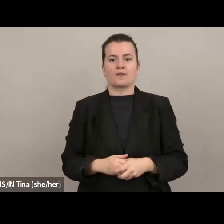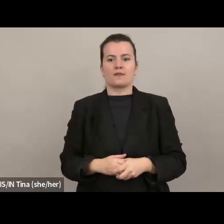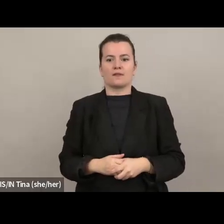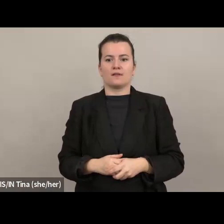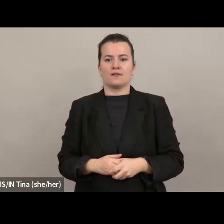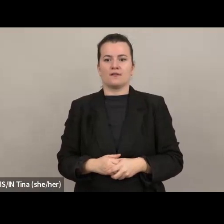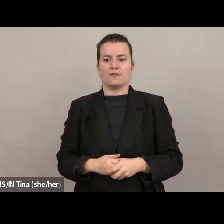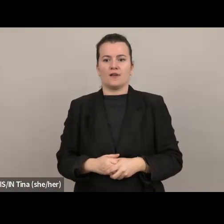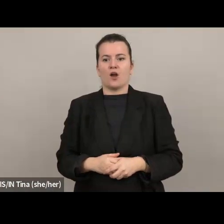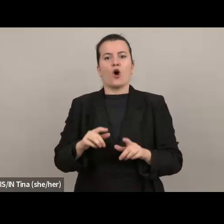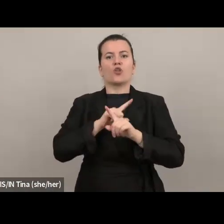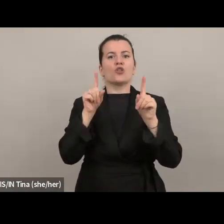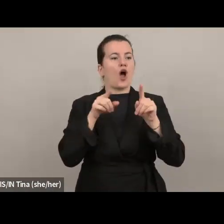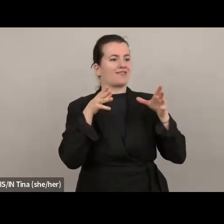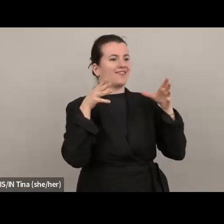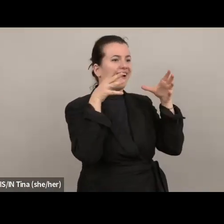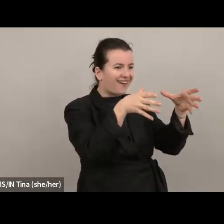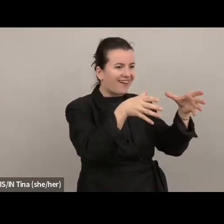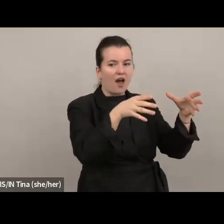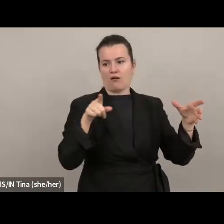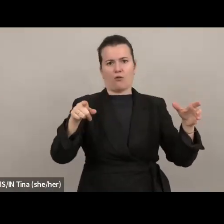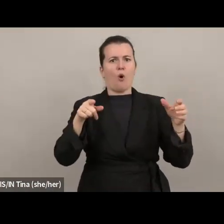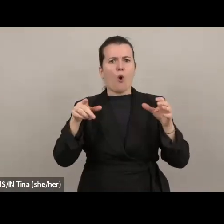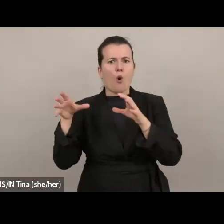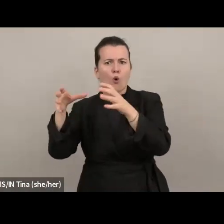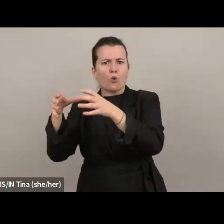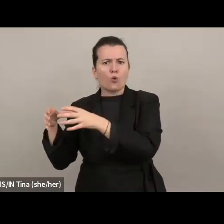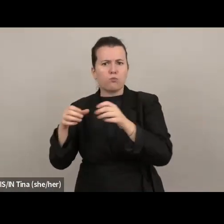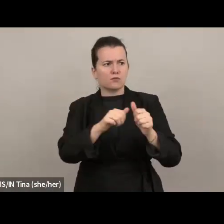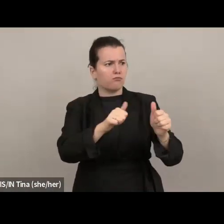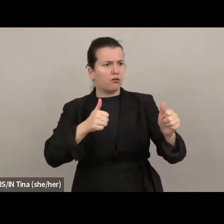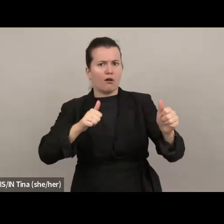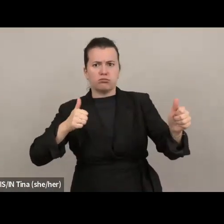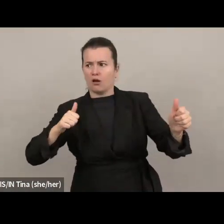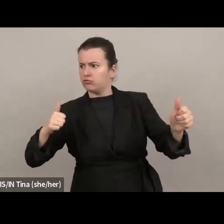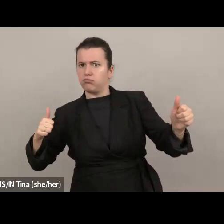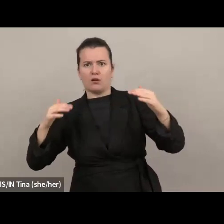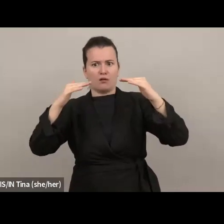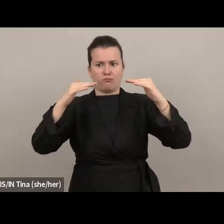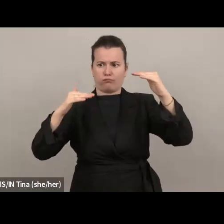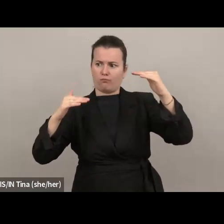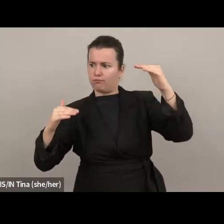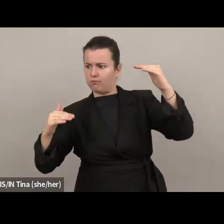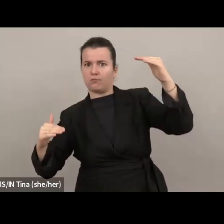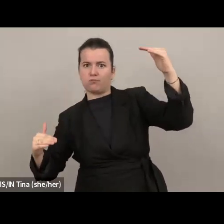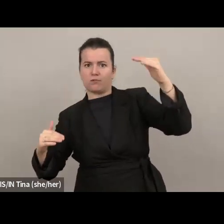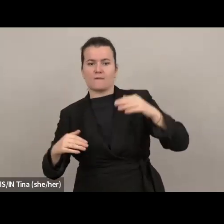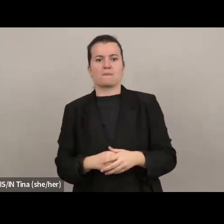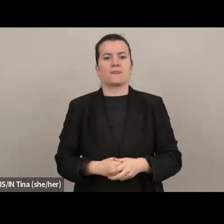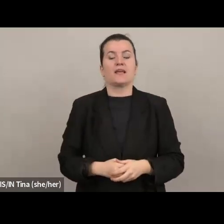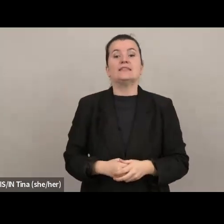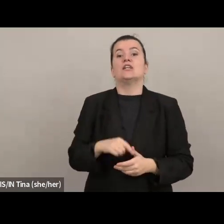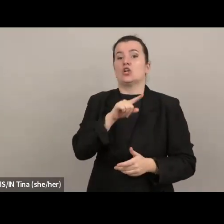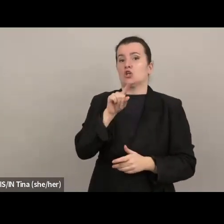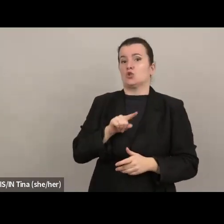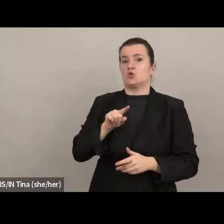Thanks, Tricia. I absolutely appreciate you bringing in particular, the specific example around women in rural areas. I'm